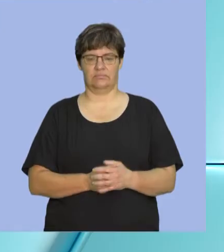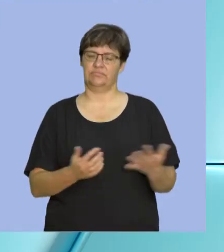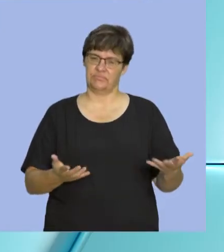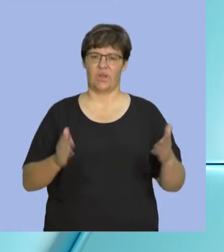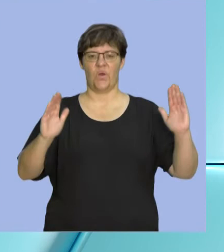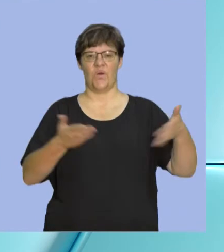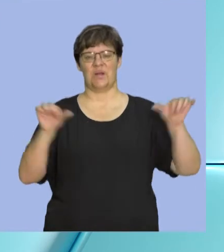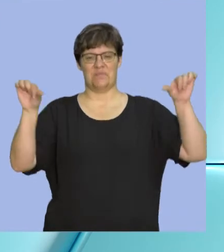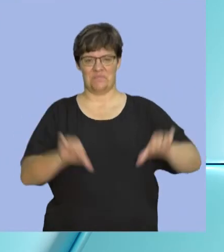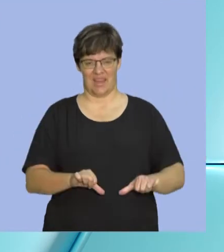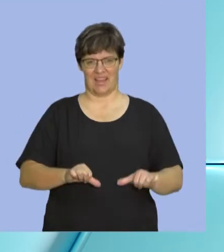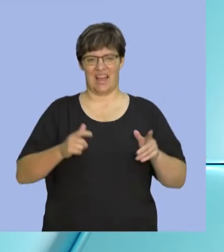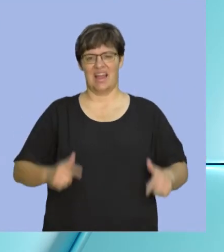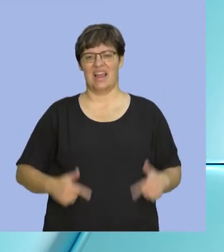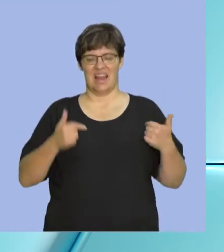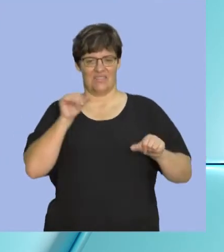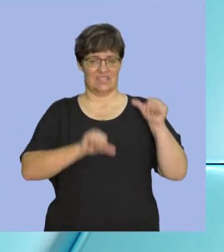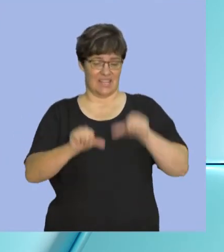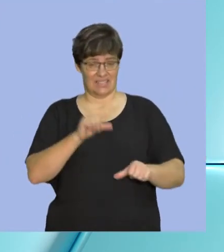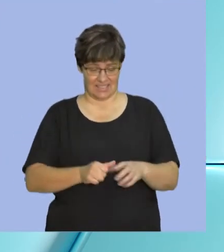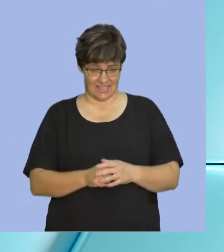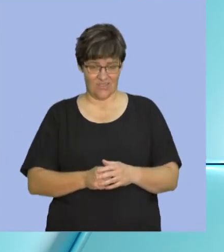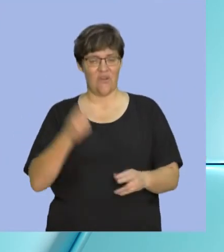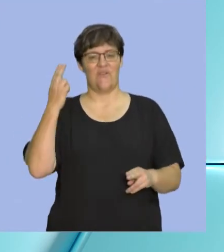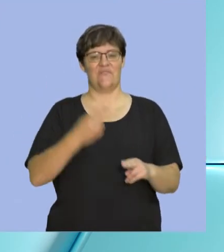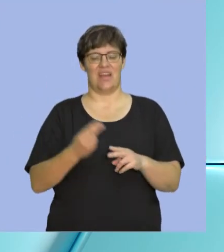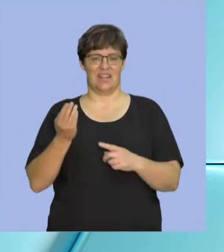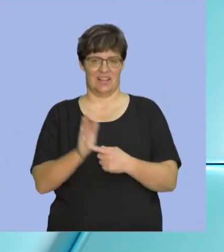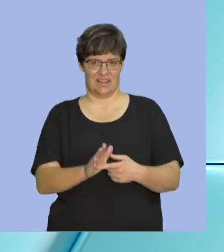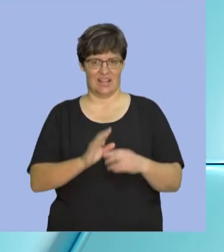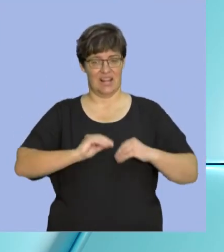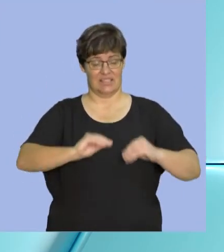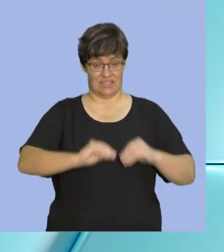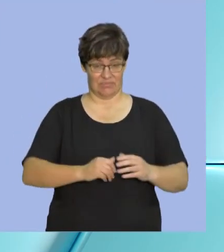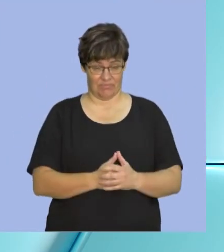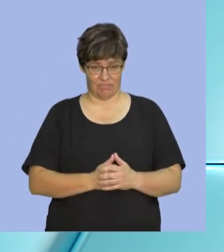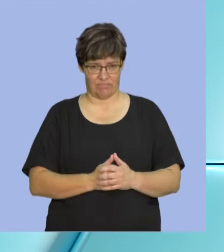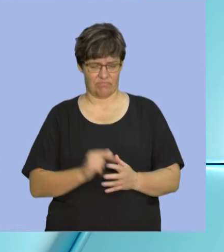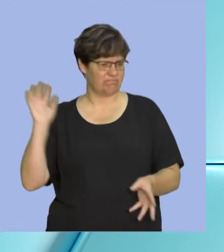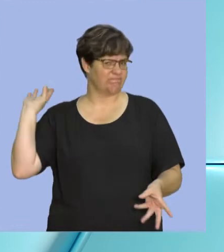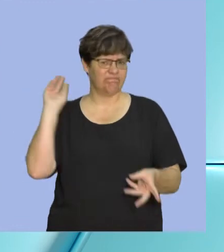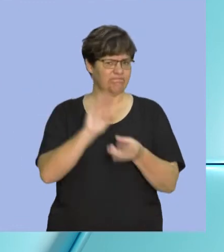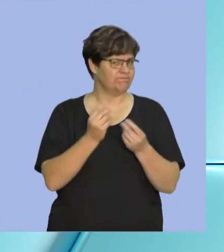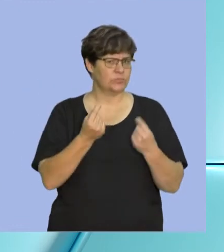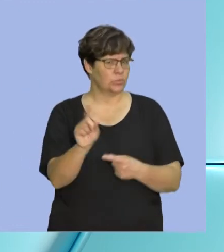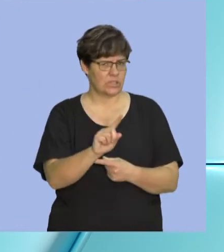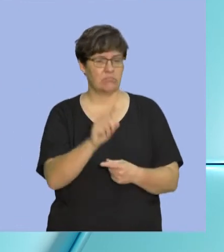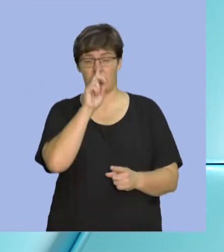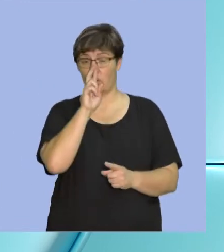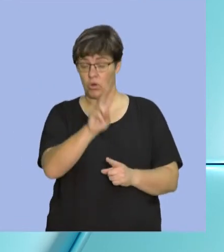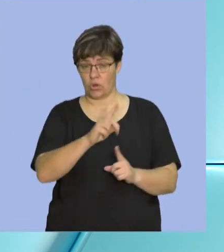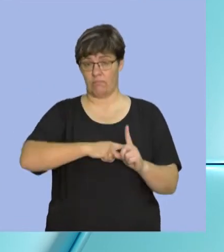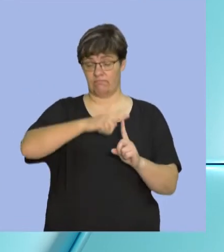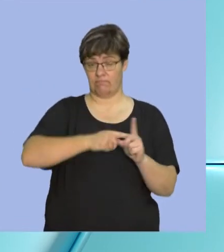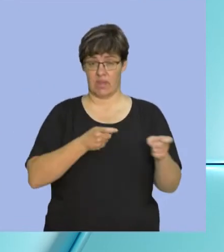Welcome back, Life Science learners, to the final segment of today's lesson. A recap of what we've done. We've looked at thermoregulation